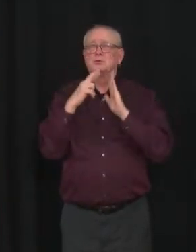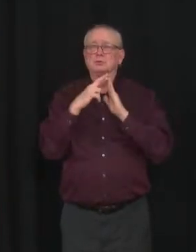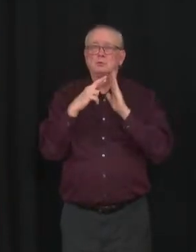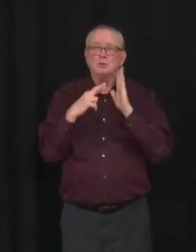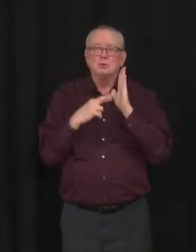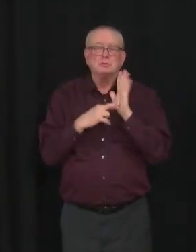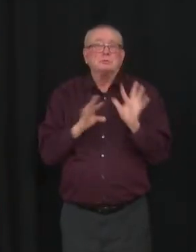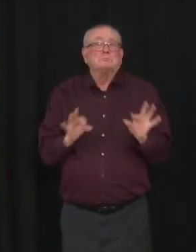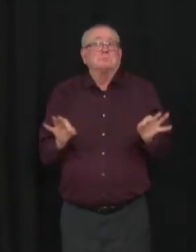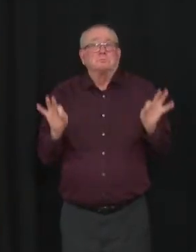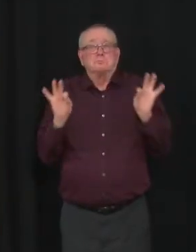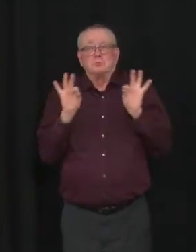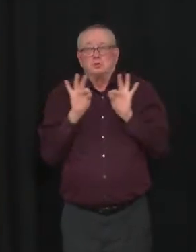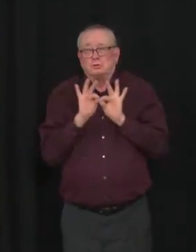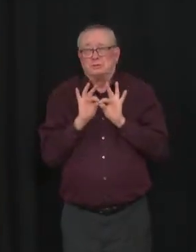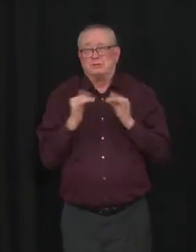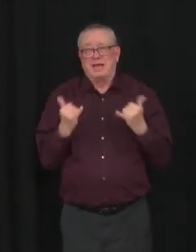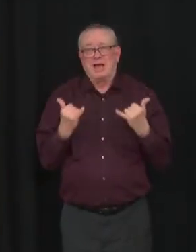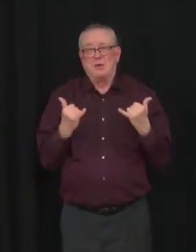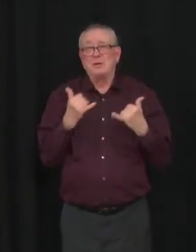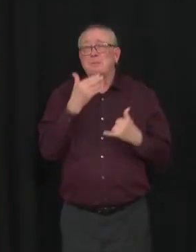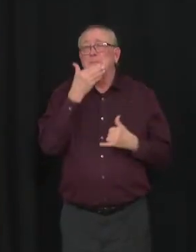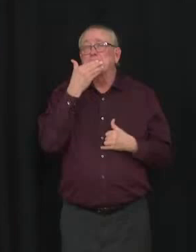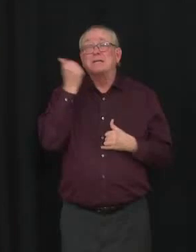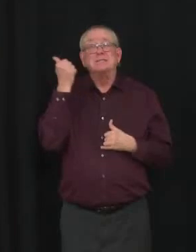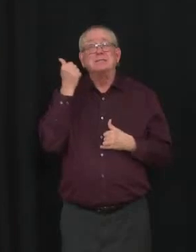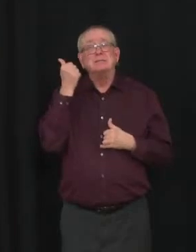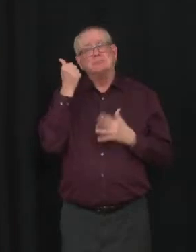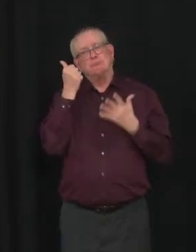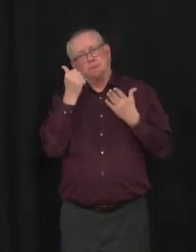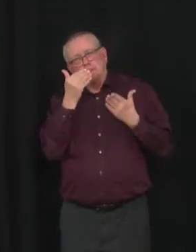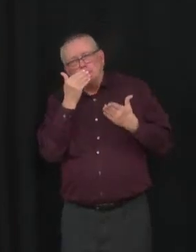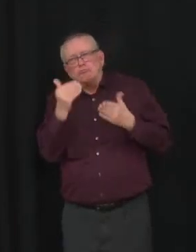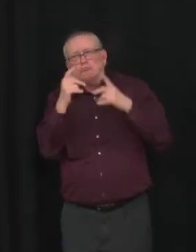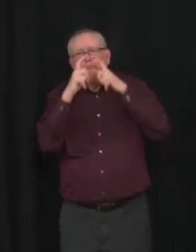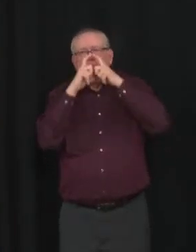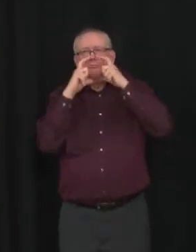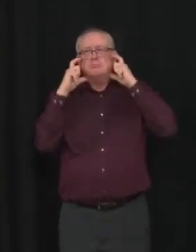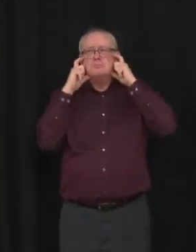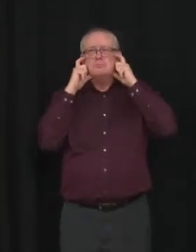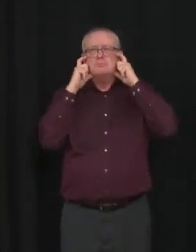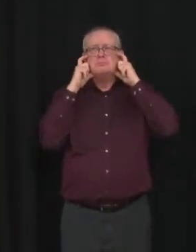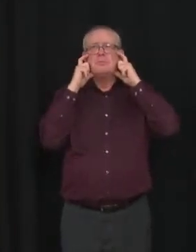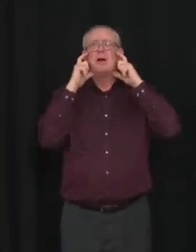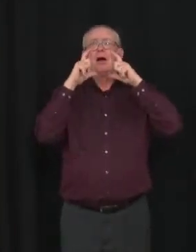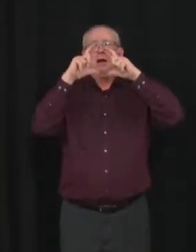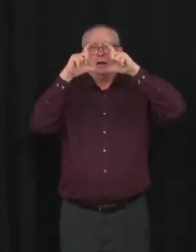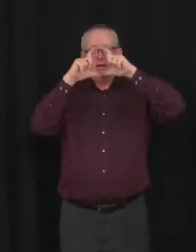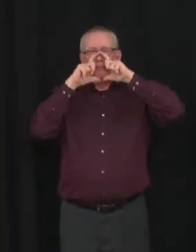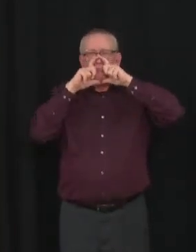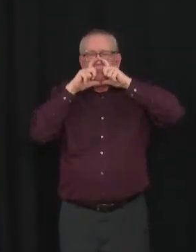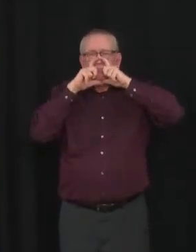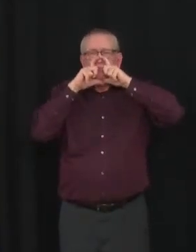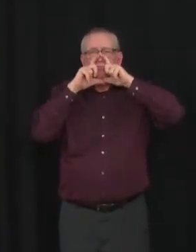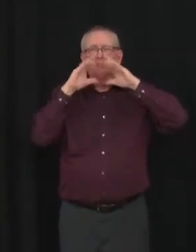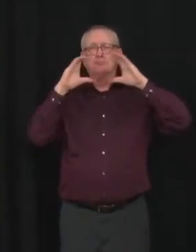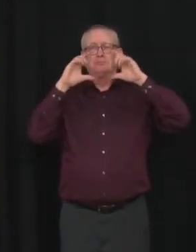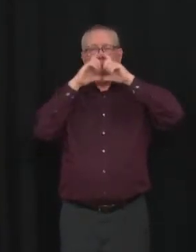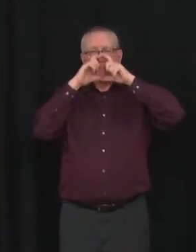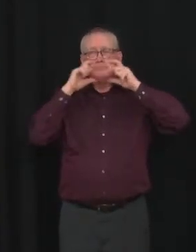that masks, the higher the quality, the better, and that they must cover the nose and mouth with a good fit for it to be